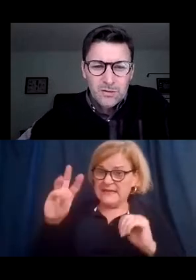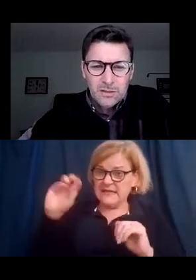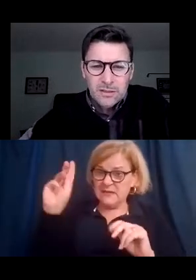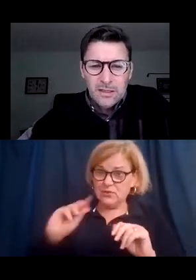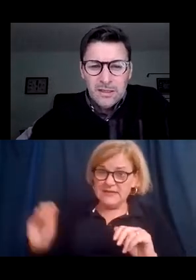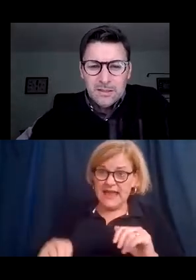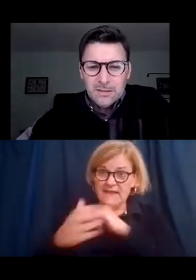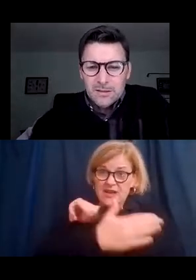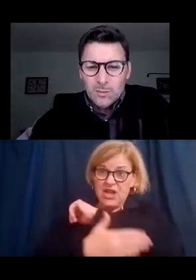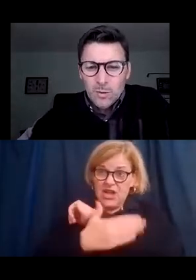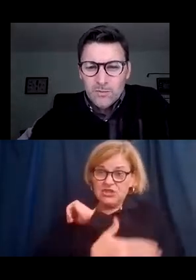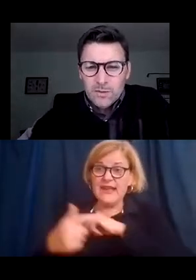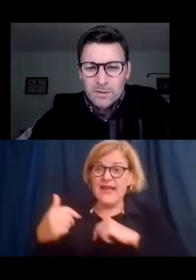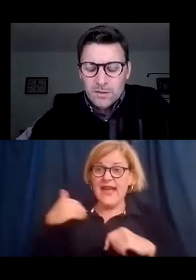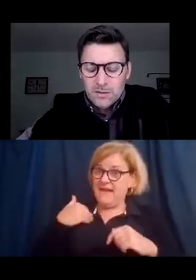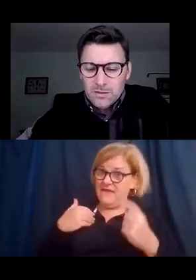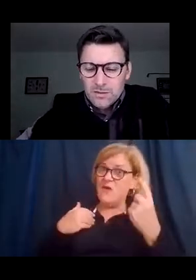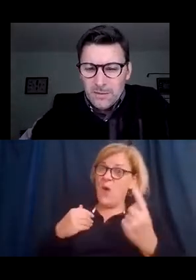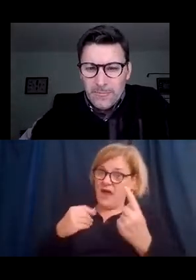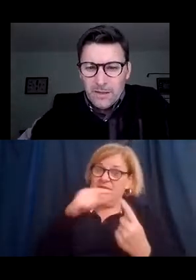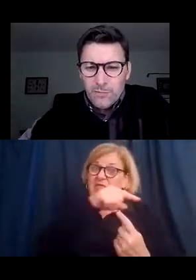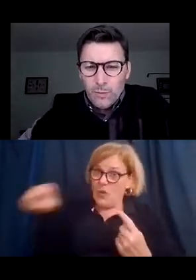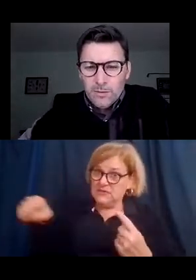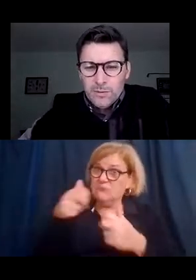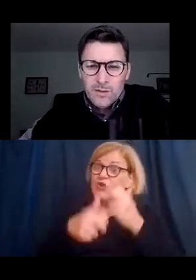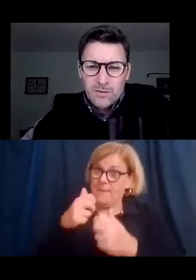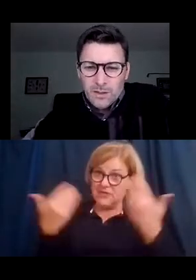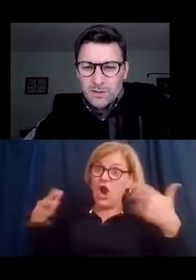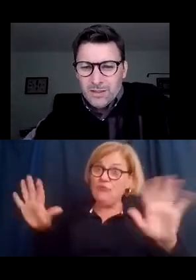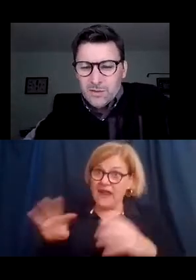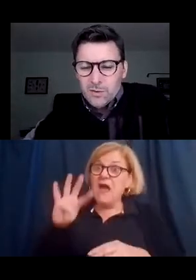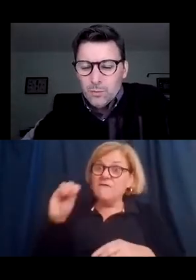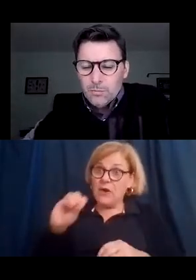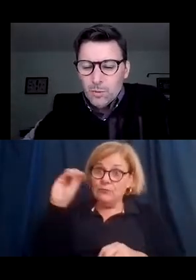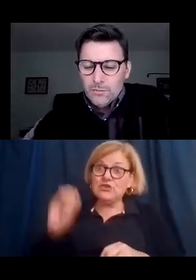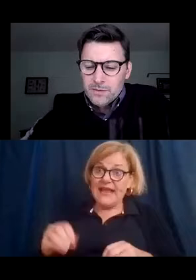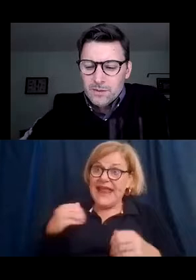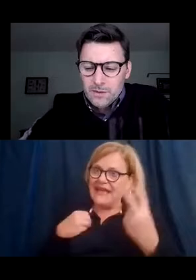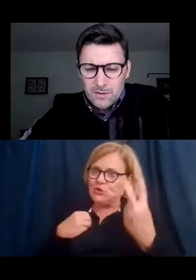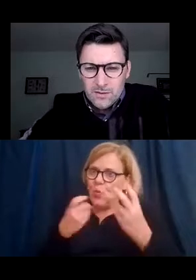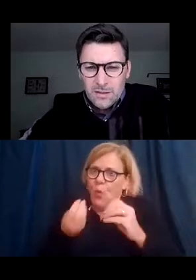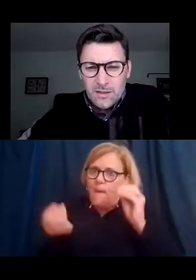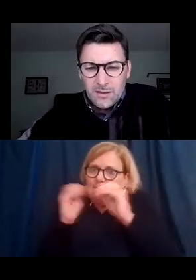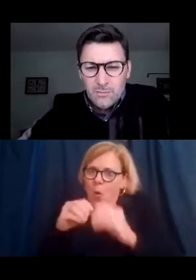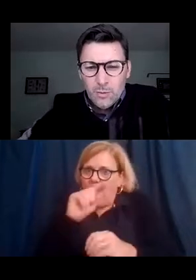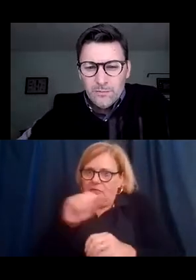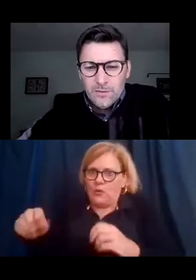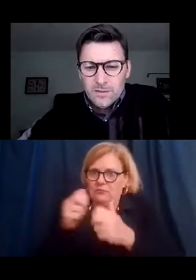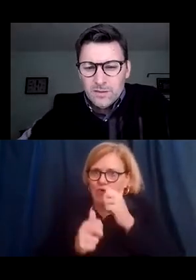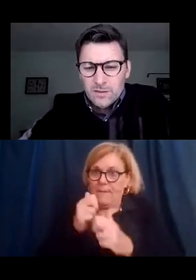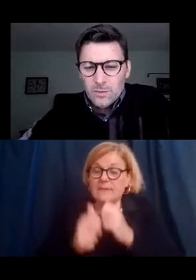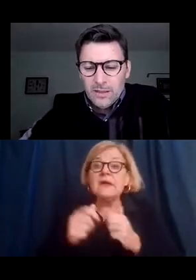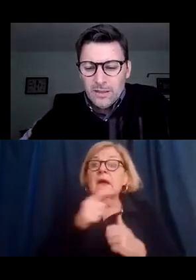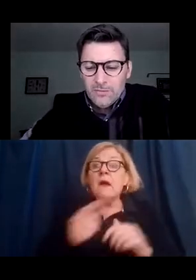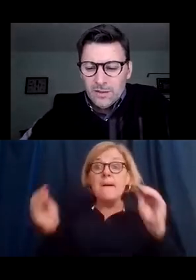country currently has at least one of these conditions, and 40% of our country has 2 or more of these conditions. And the more of